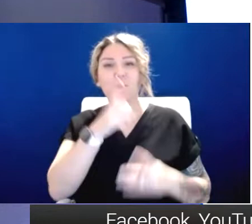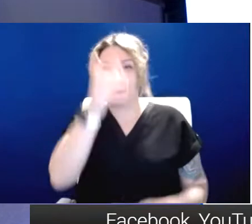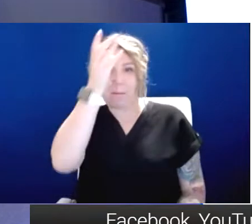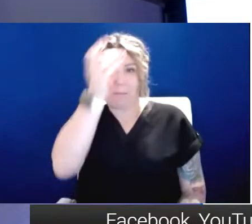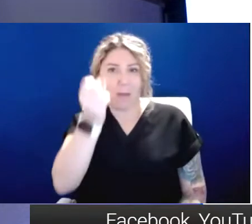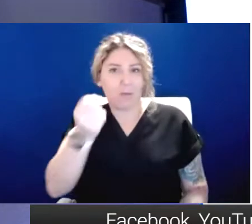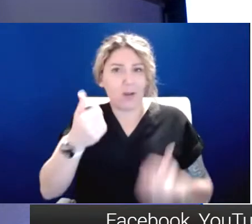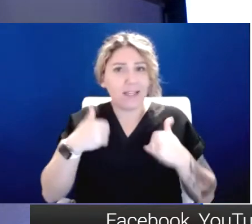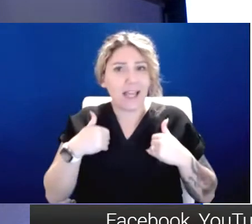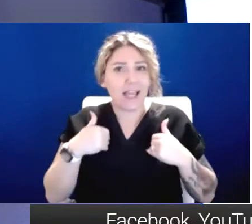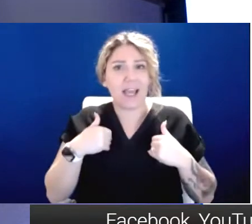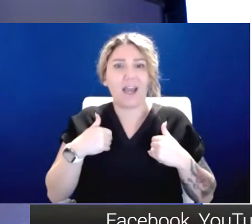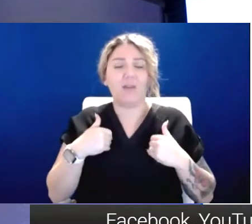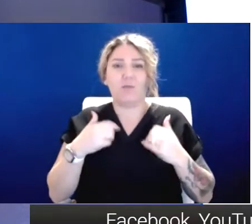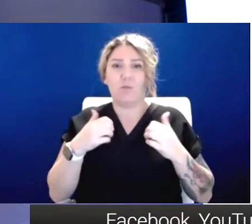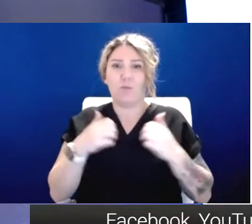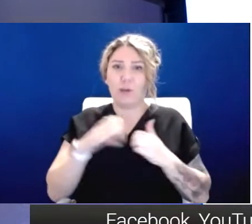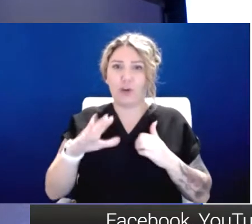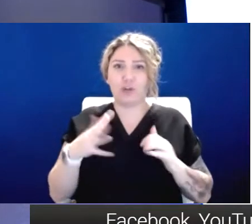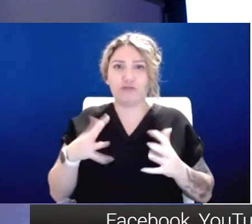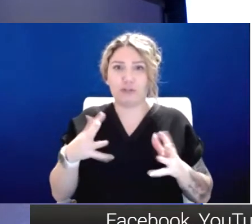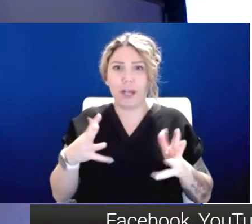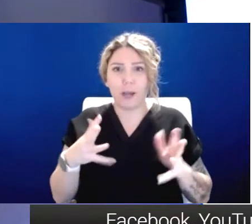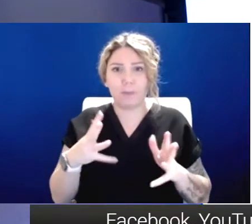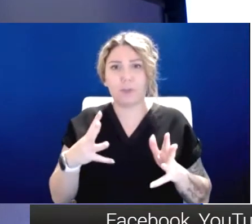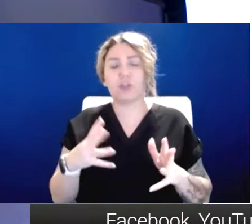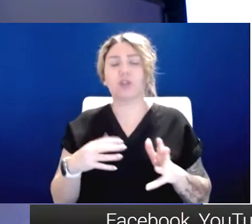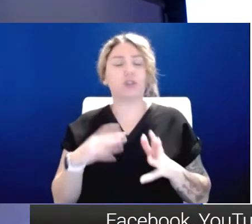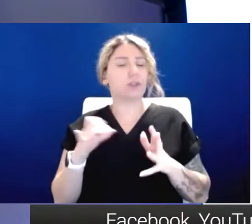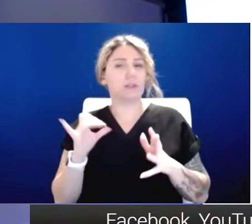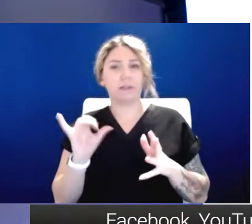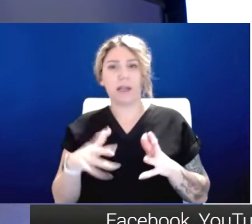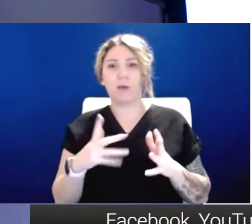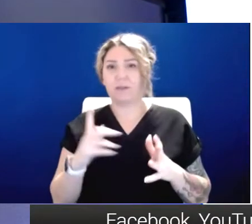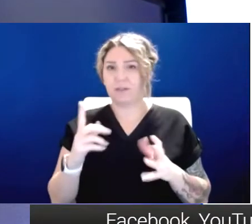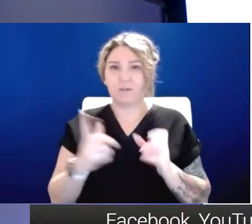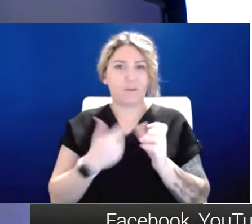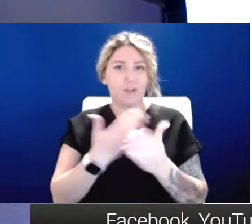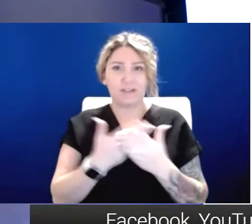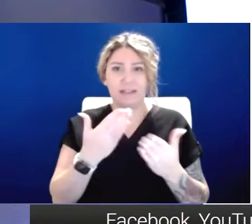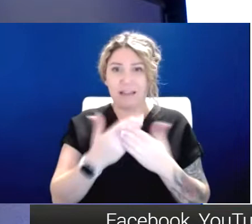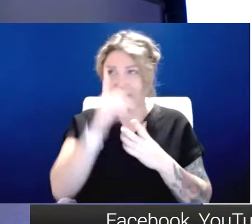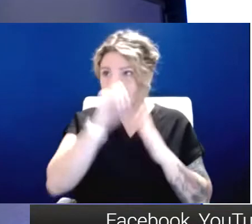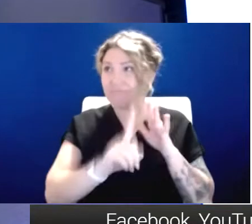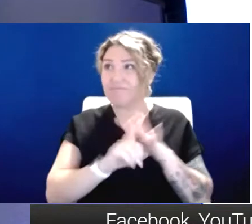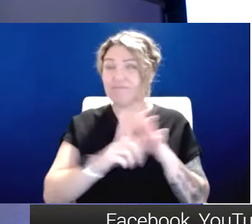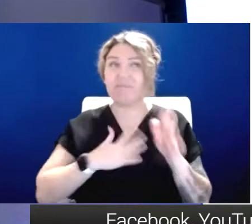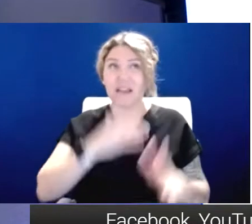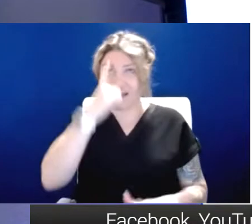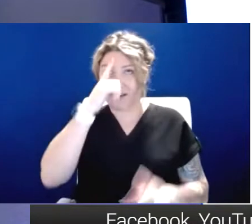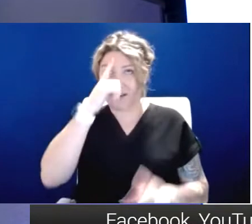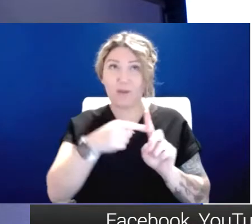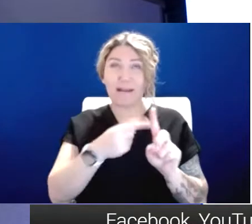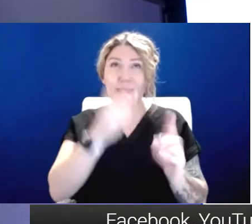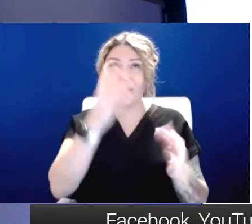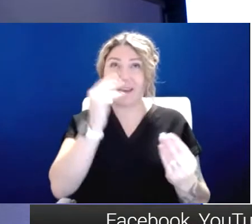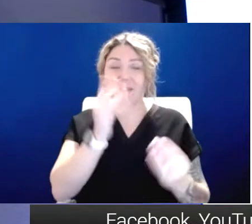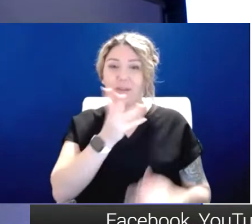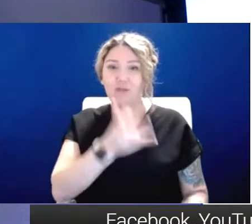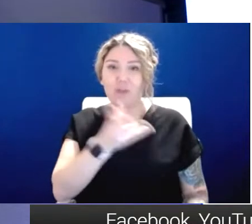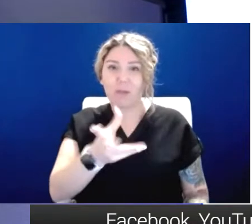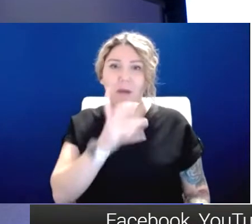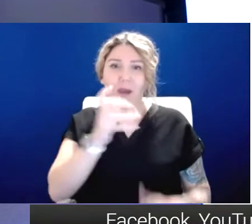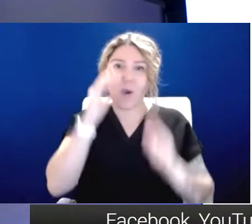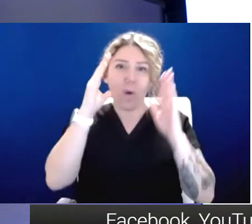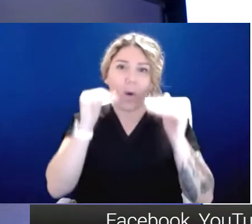her was her severe tremors and shaking. That's just kind of the first thing that sadly that pops into my head when I think of my grandmother. And I so hope she could have been around to be